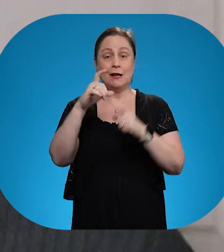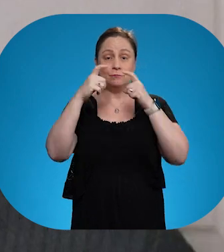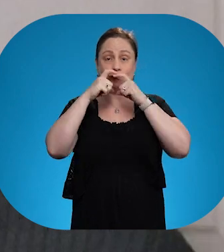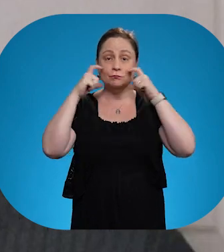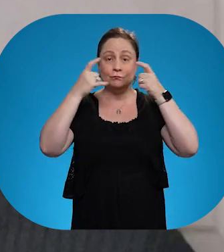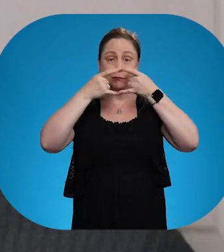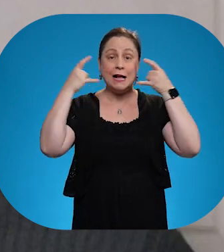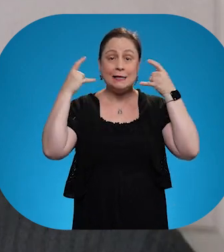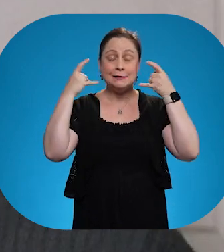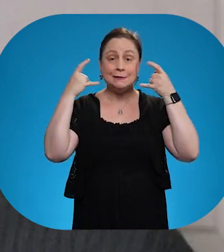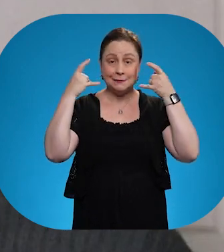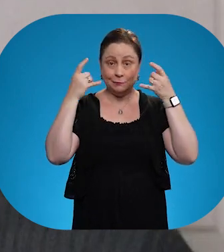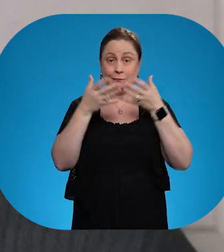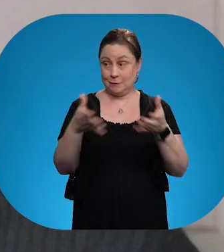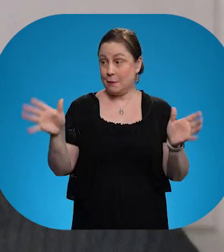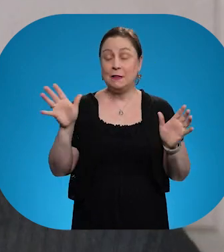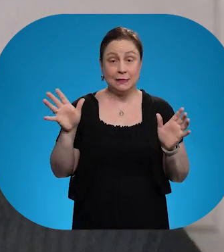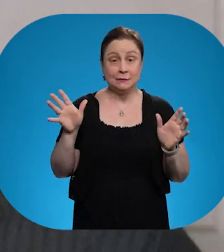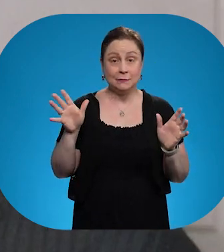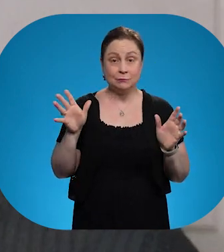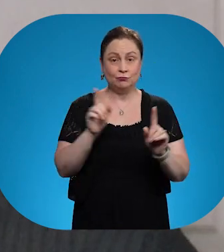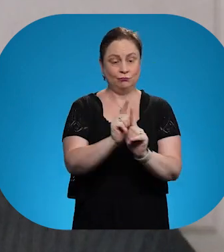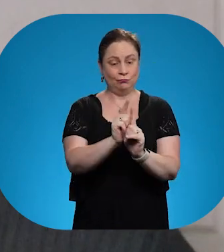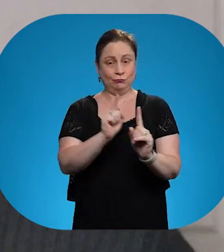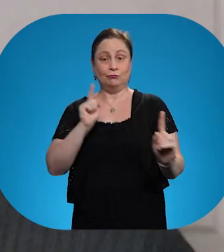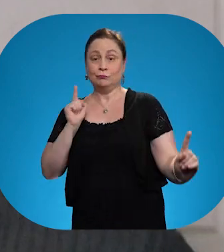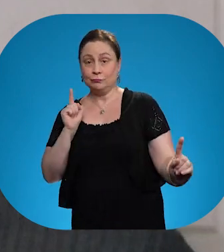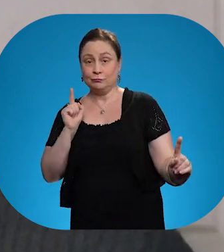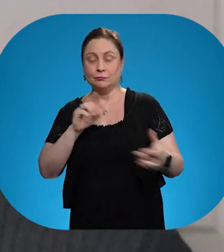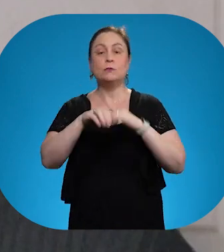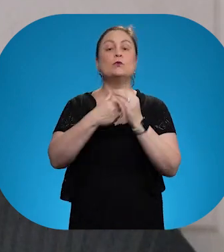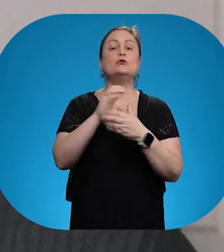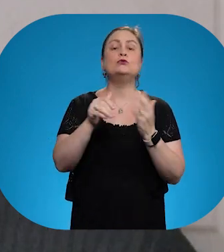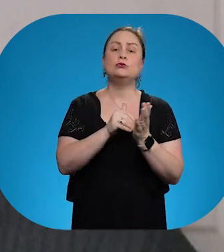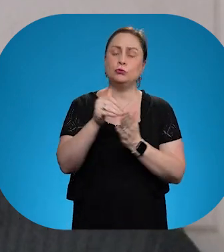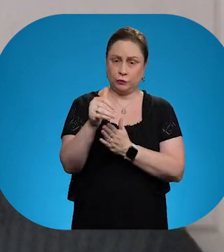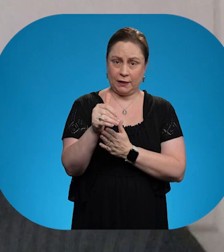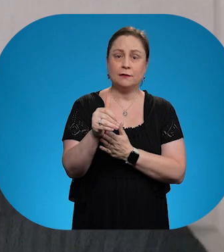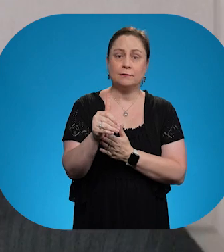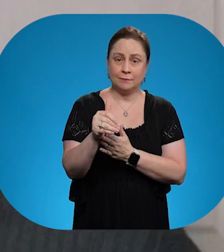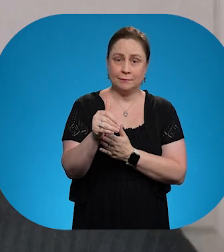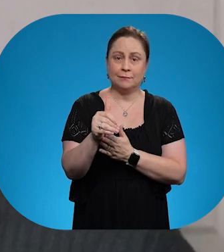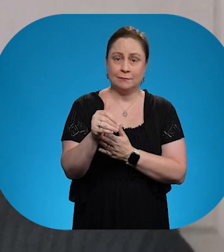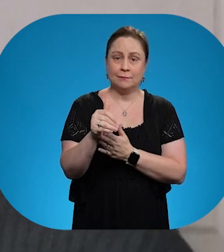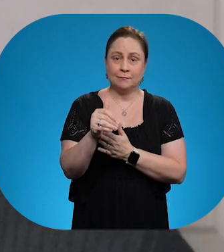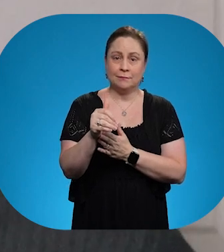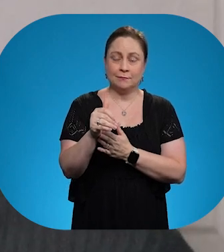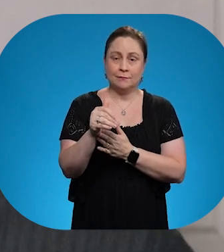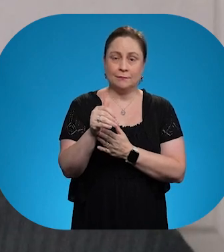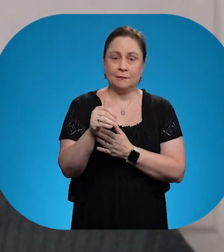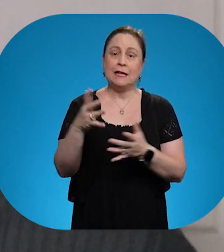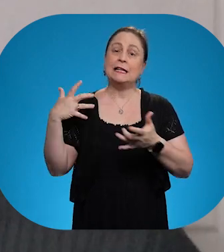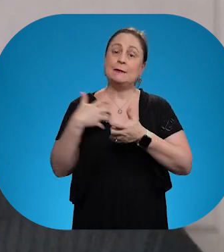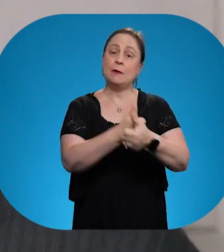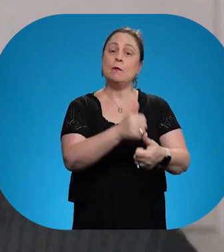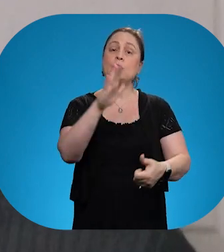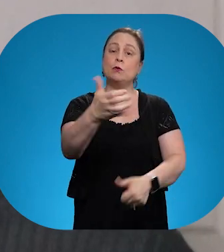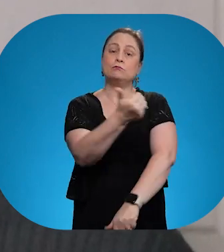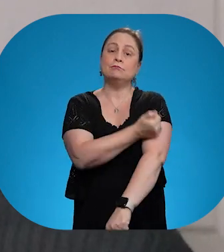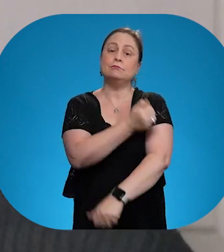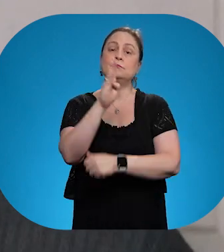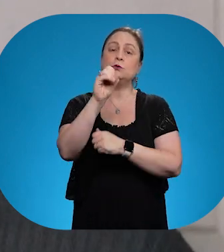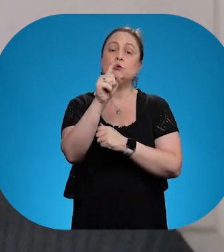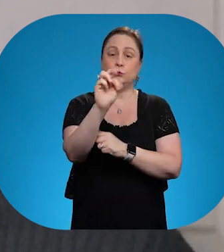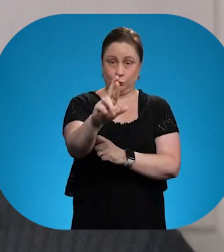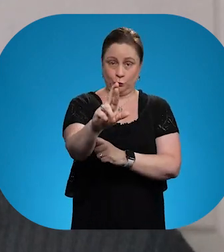or KN95 mask in public, practice social distancing, wash your hands often, and keep